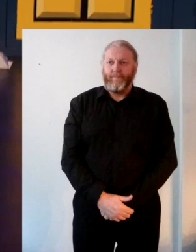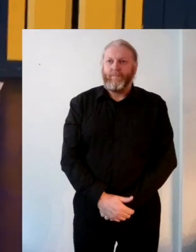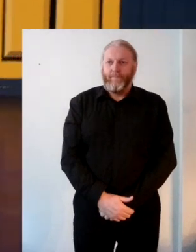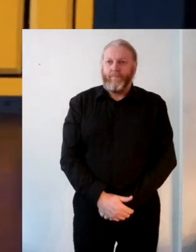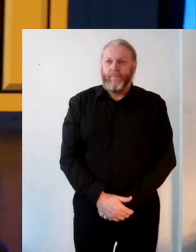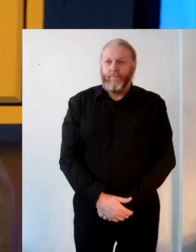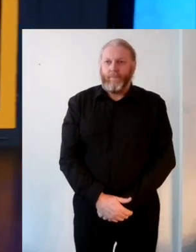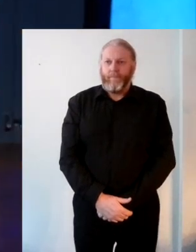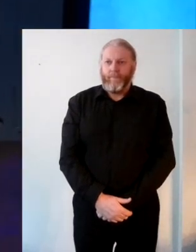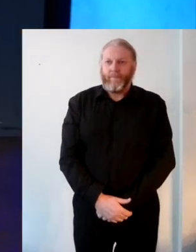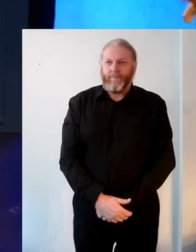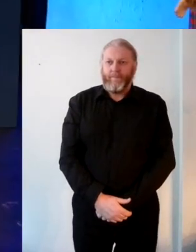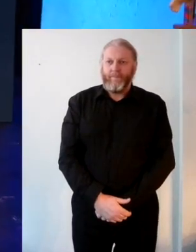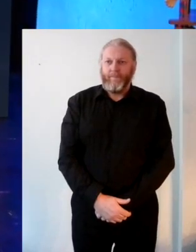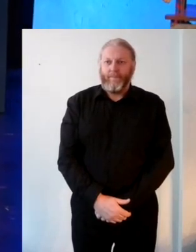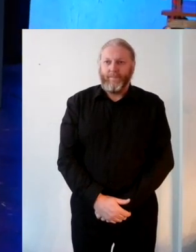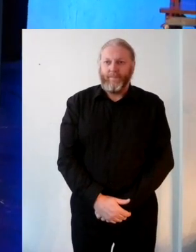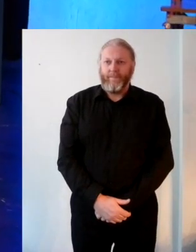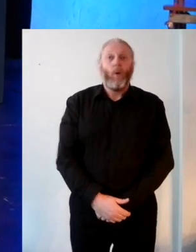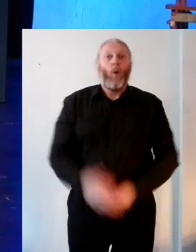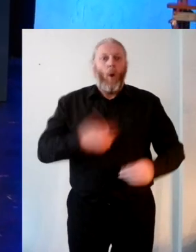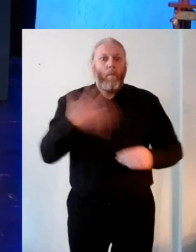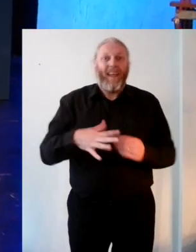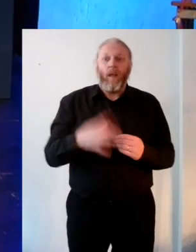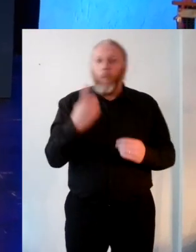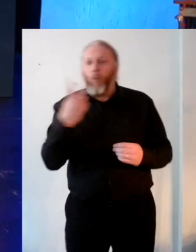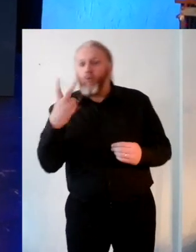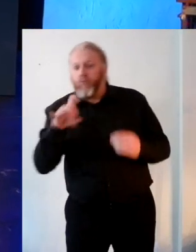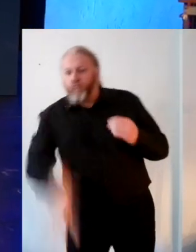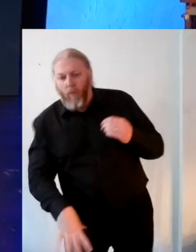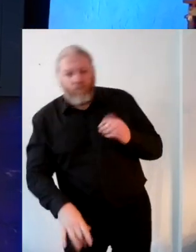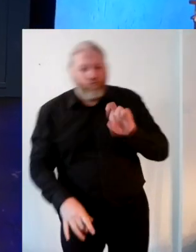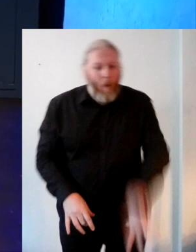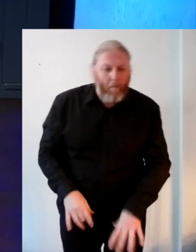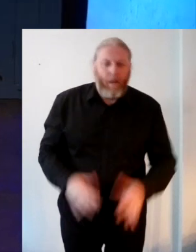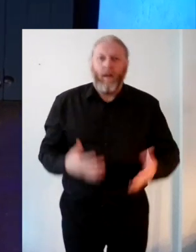Right. There we go. Oh, I'm still dropping them.